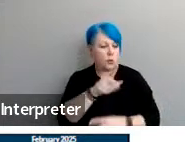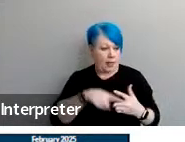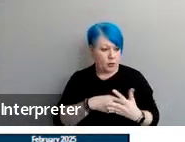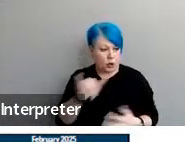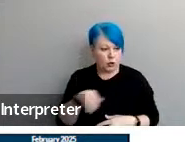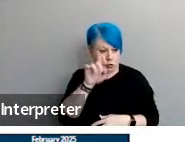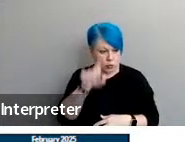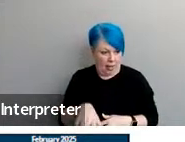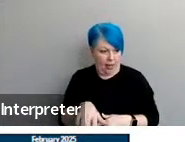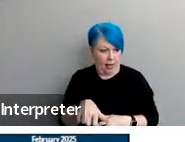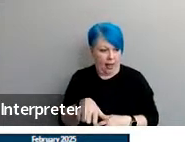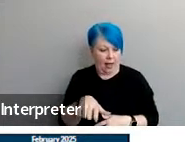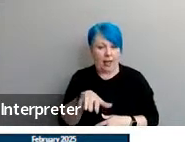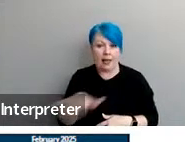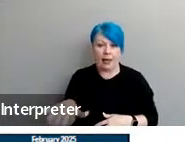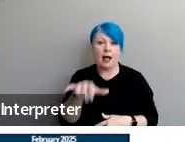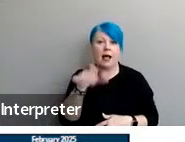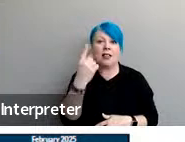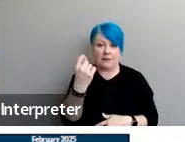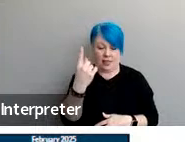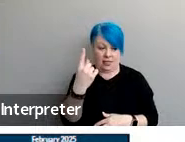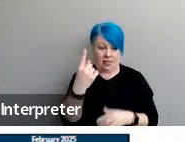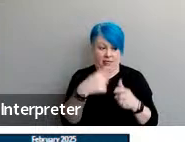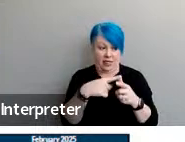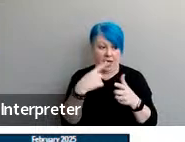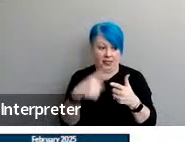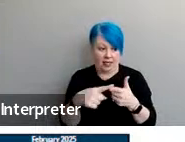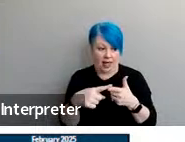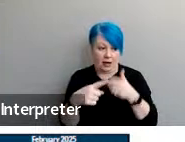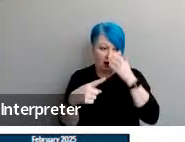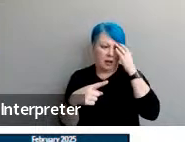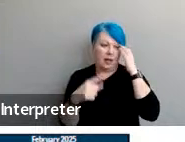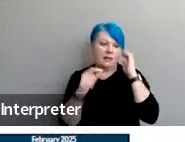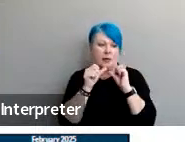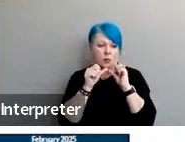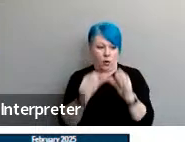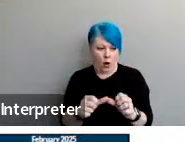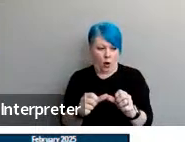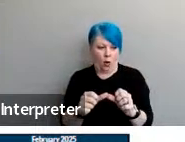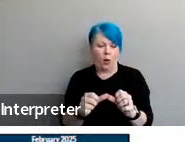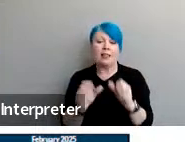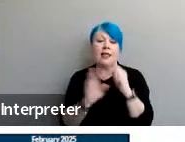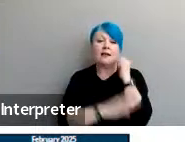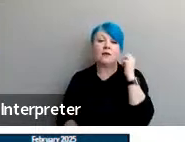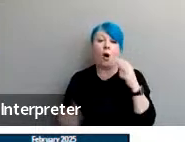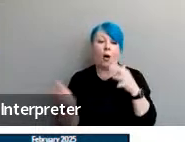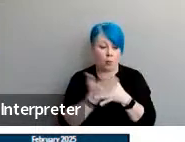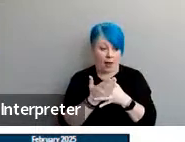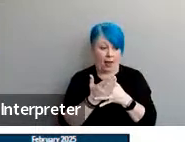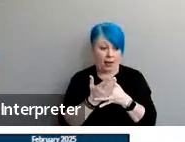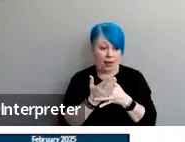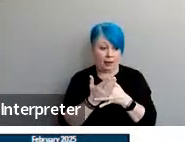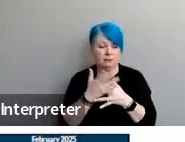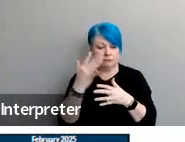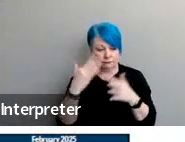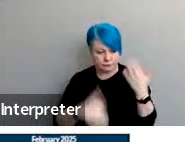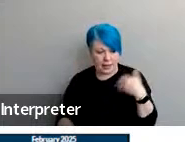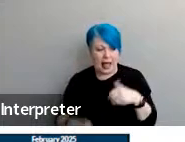11th, which is prior to the August date, and then they go a little longer, and that will put them out in the end of June, middle of